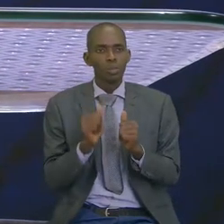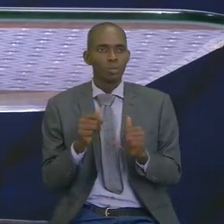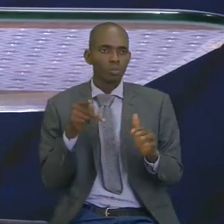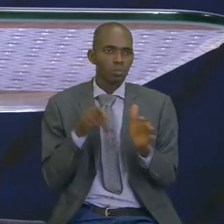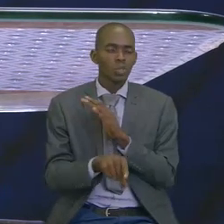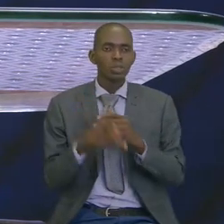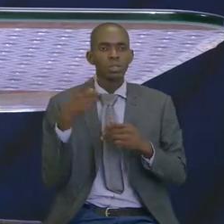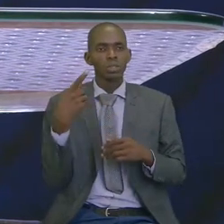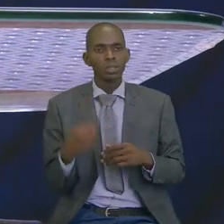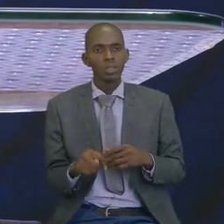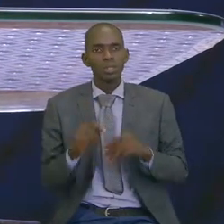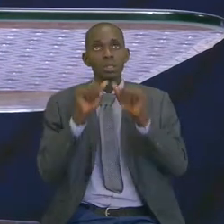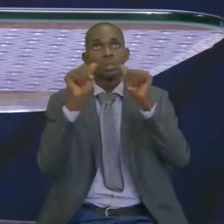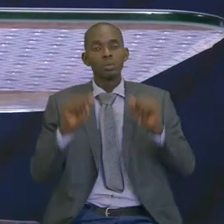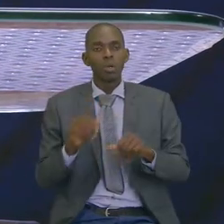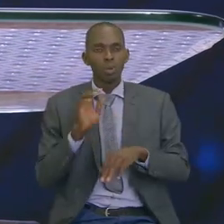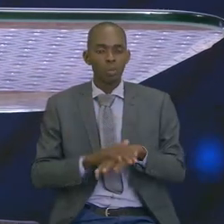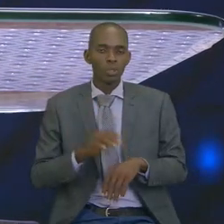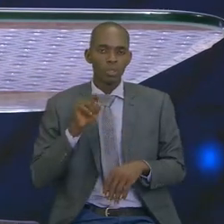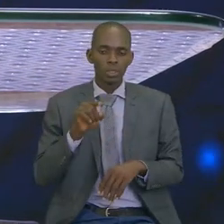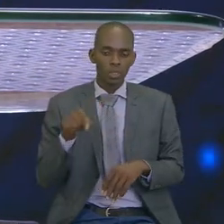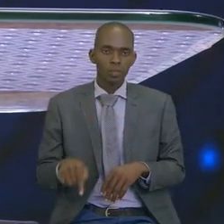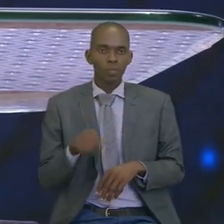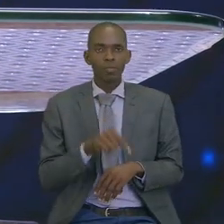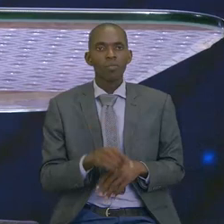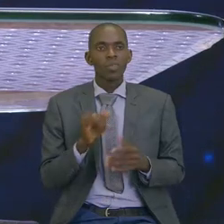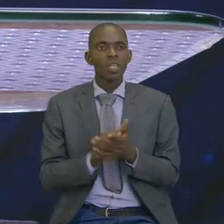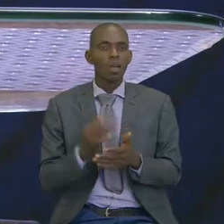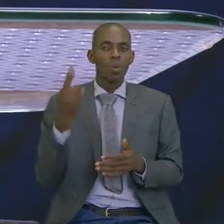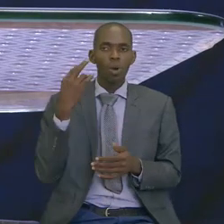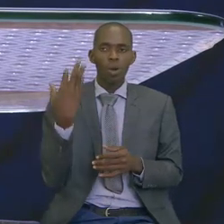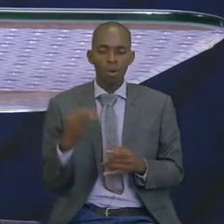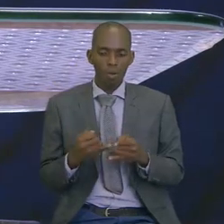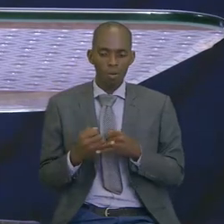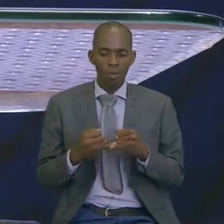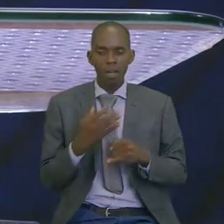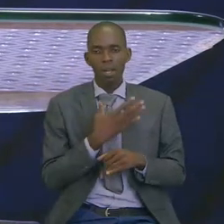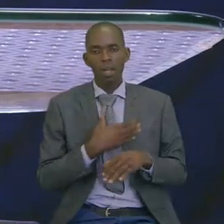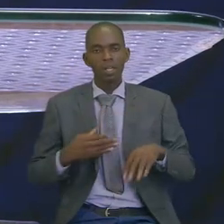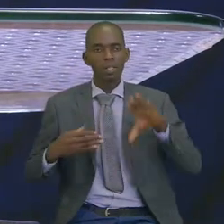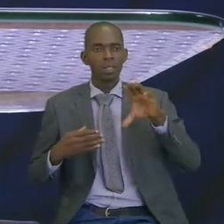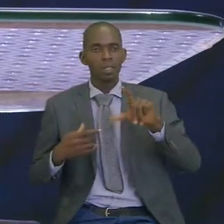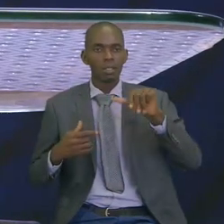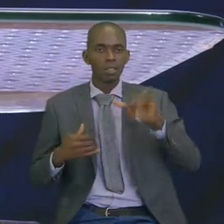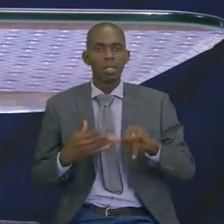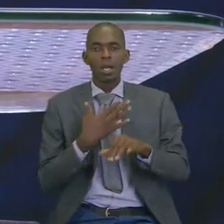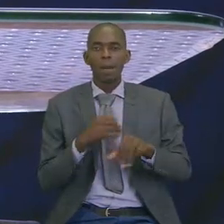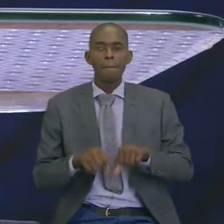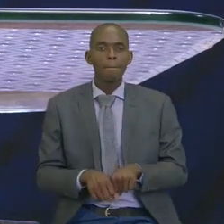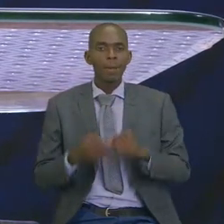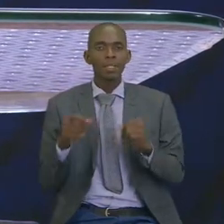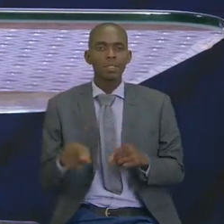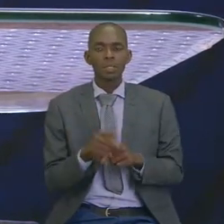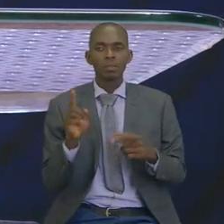the image upon his feet that were of iron and clay, and break